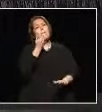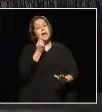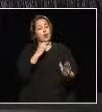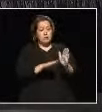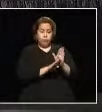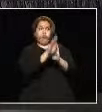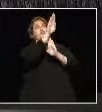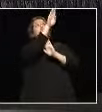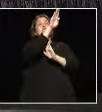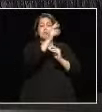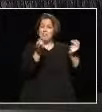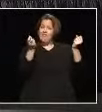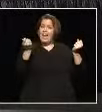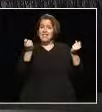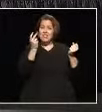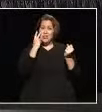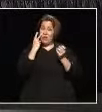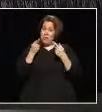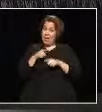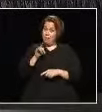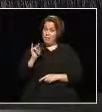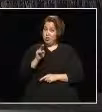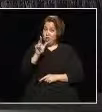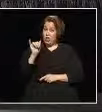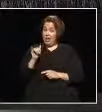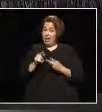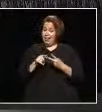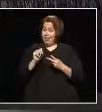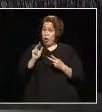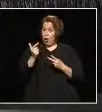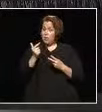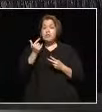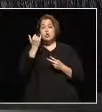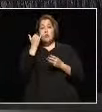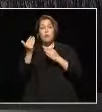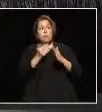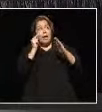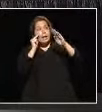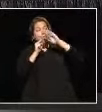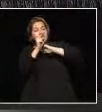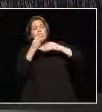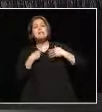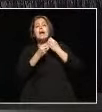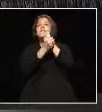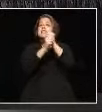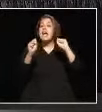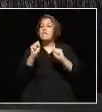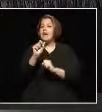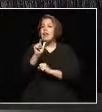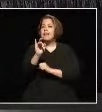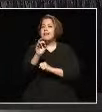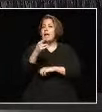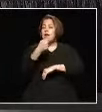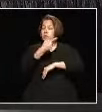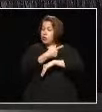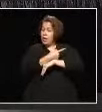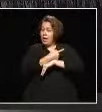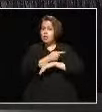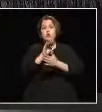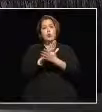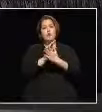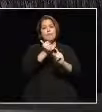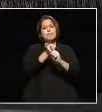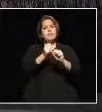in the wrong direction. We saw what happened in July and August. So if you're planning ahead, let's make sure we have a safe Labor Day and we can get towards school opening in a